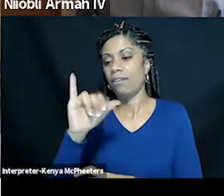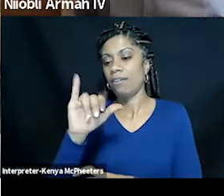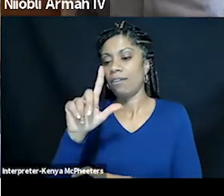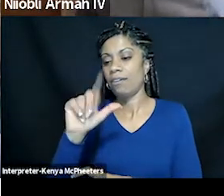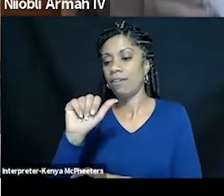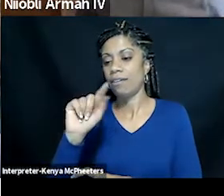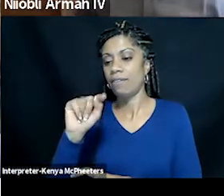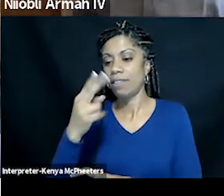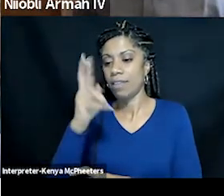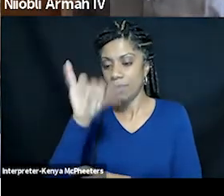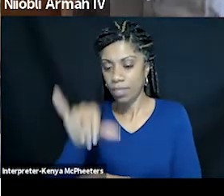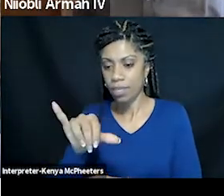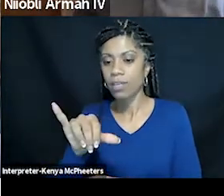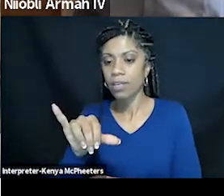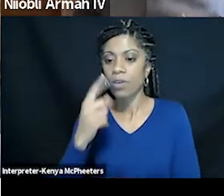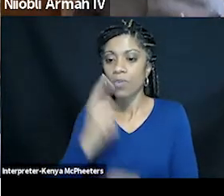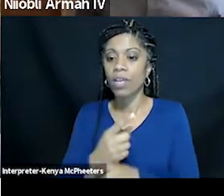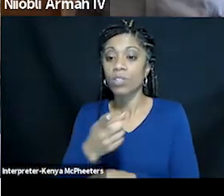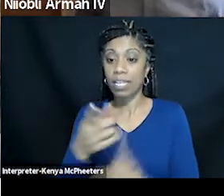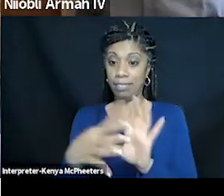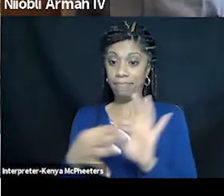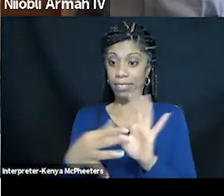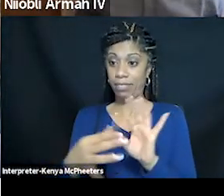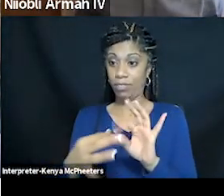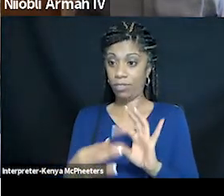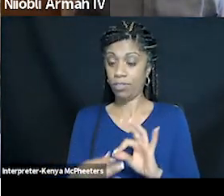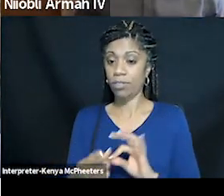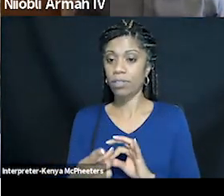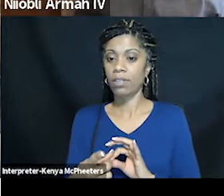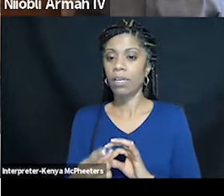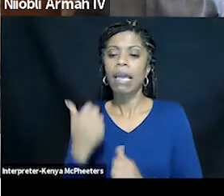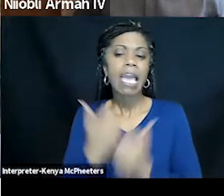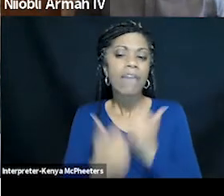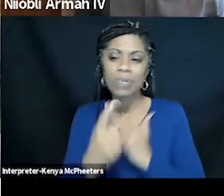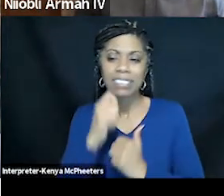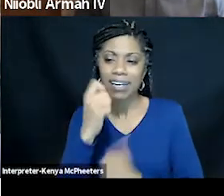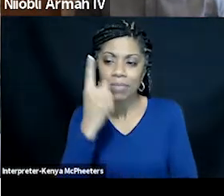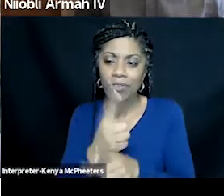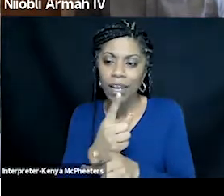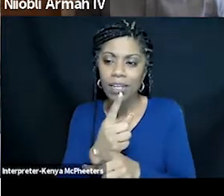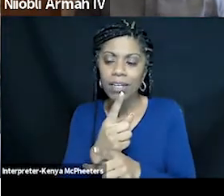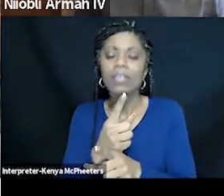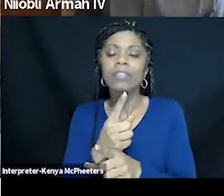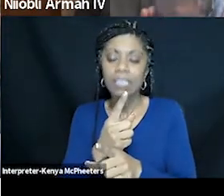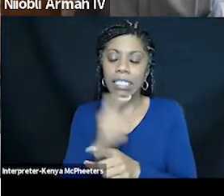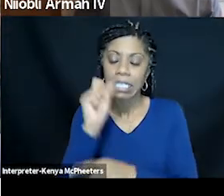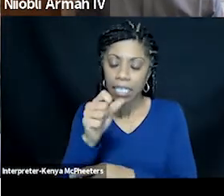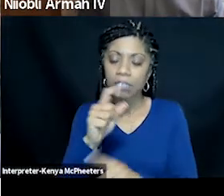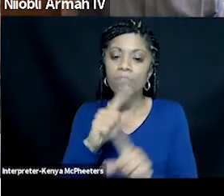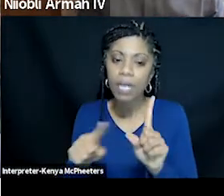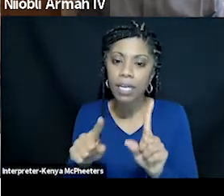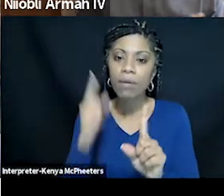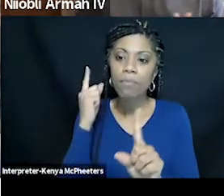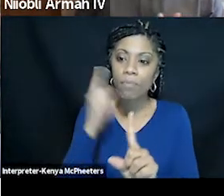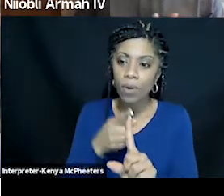crisis that was relevant and that was on message. And everyone's not going to get it right, but the point that we want to like laser focus in on here is that you're